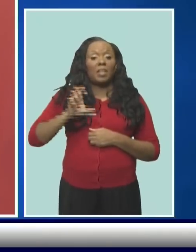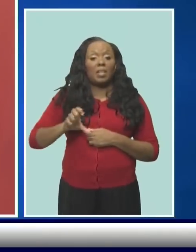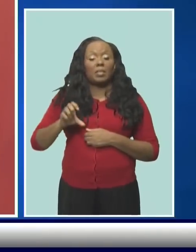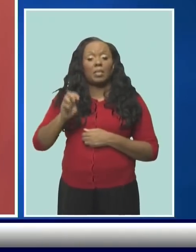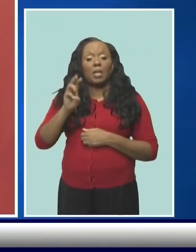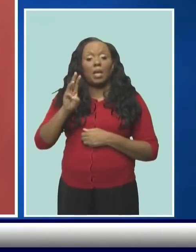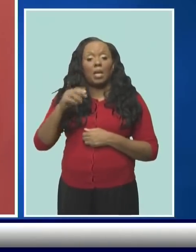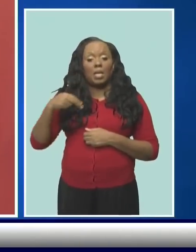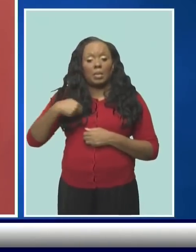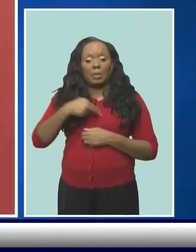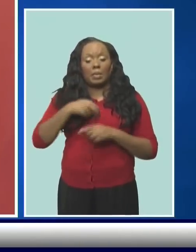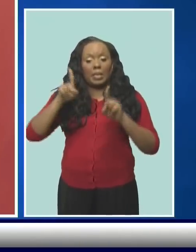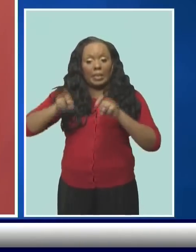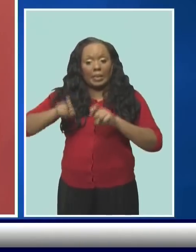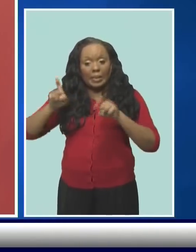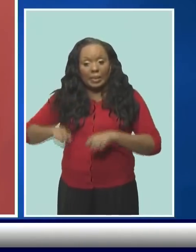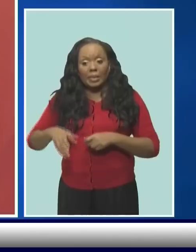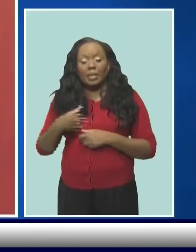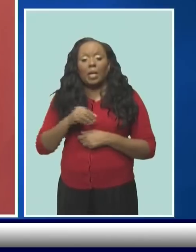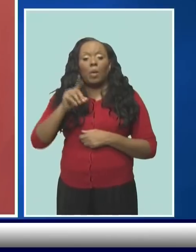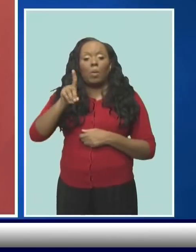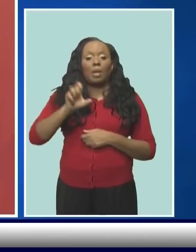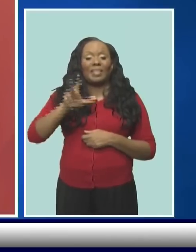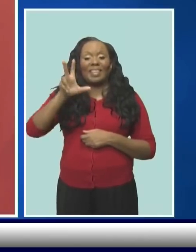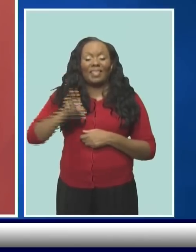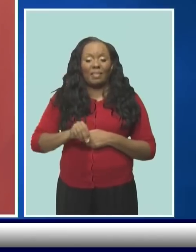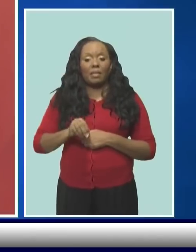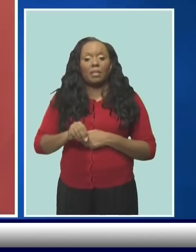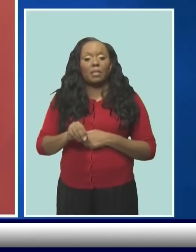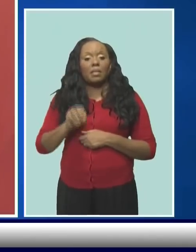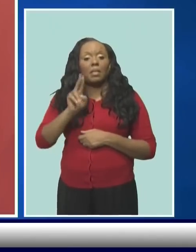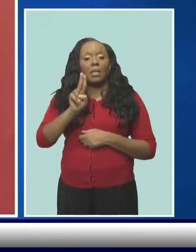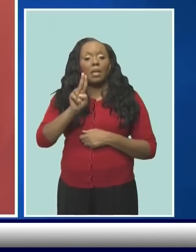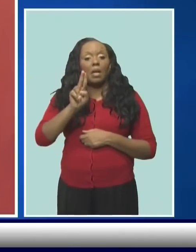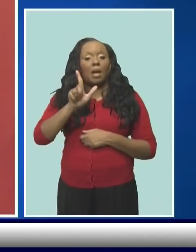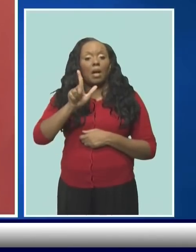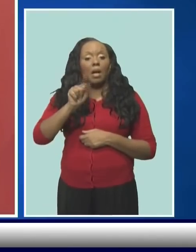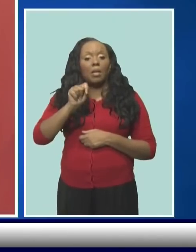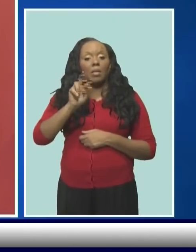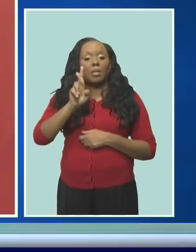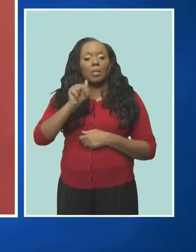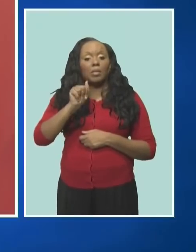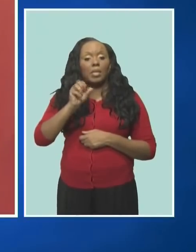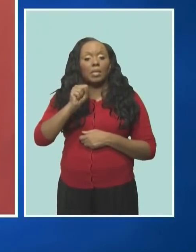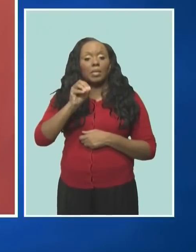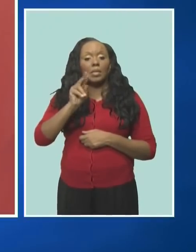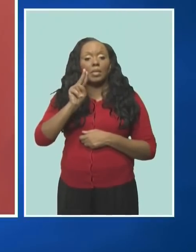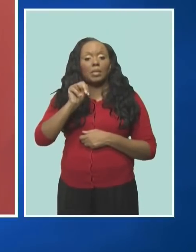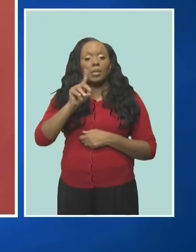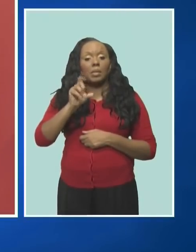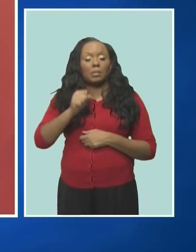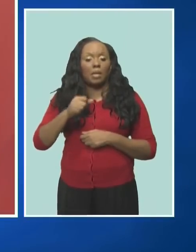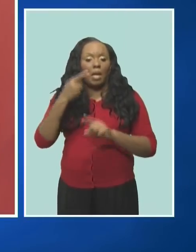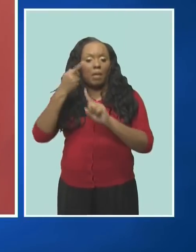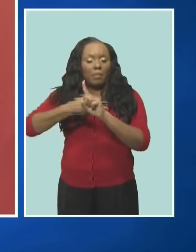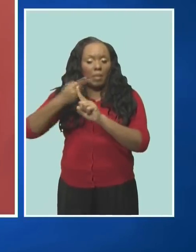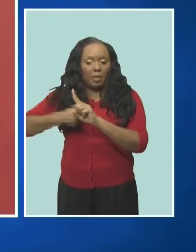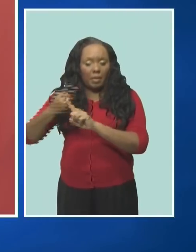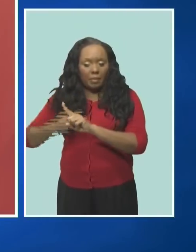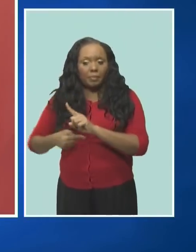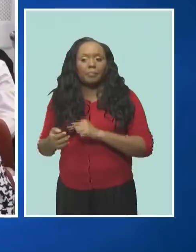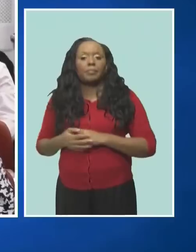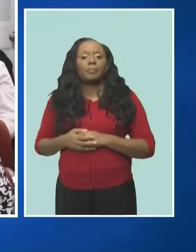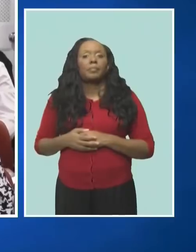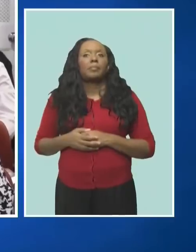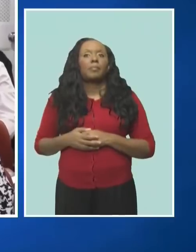and 130 ultrasounds are done every month. The positive cases, as stated before, continue to increase